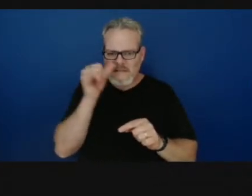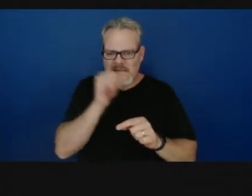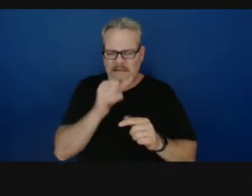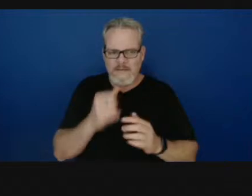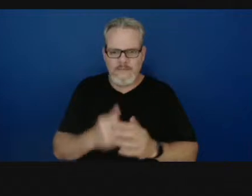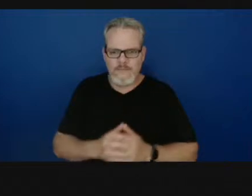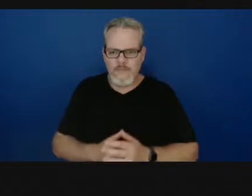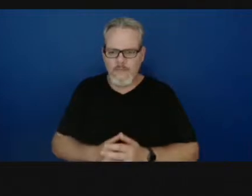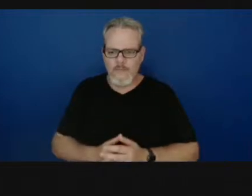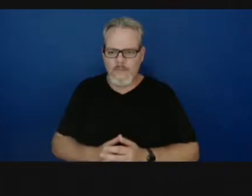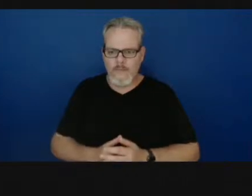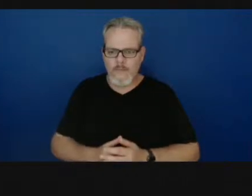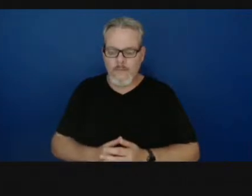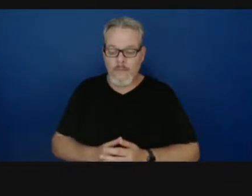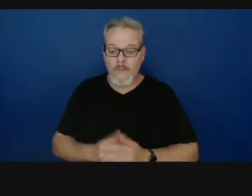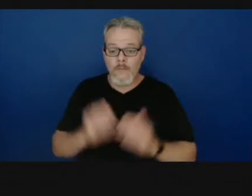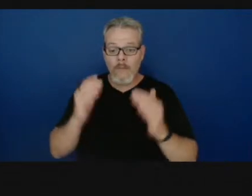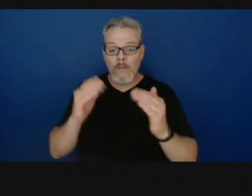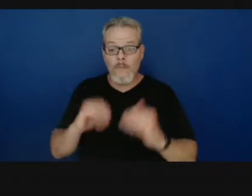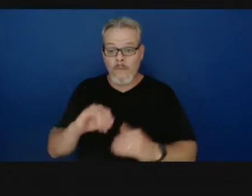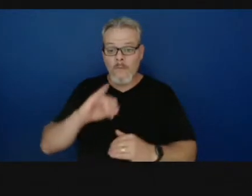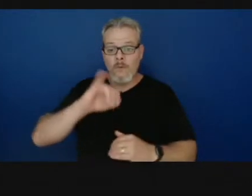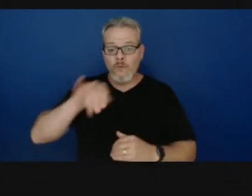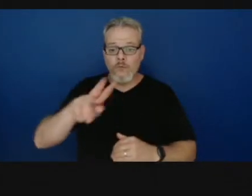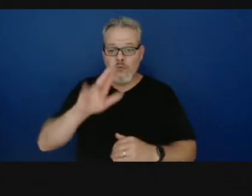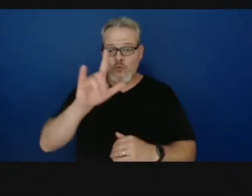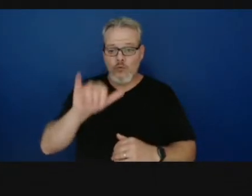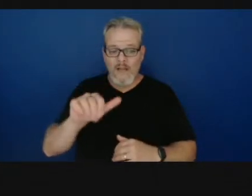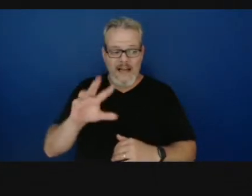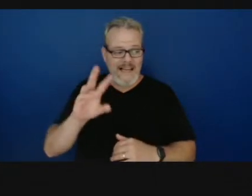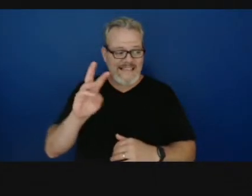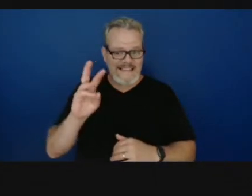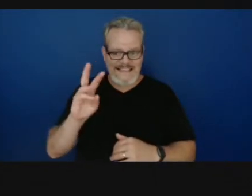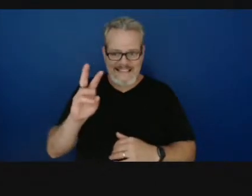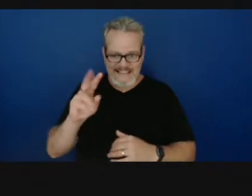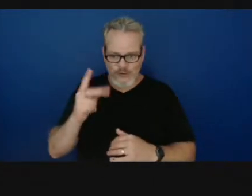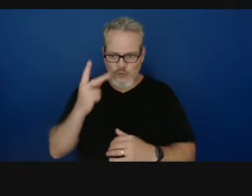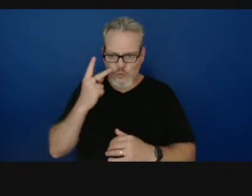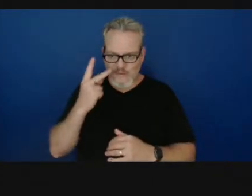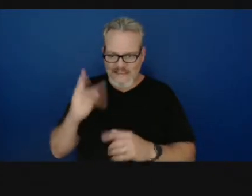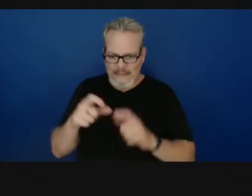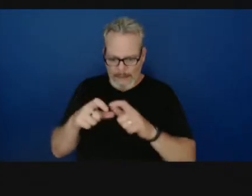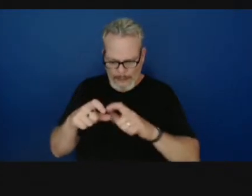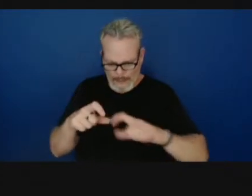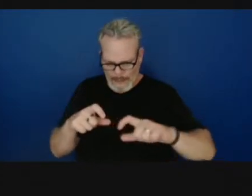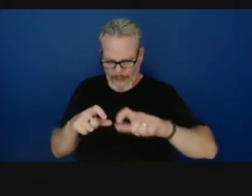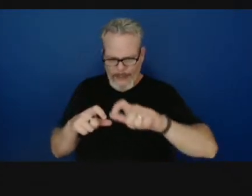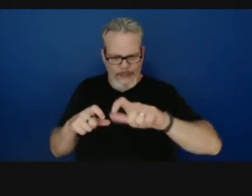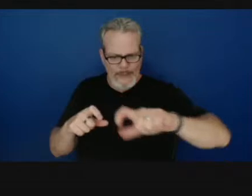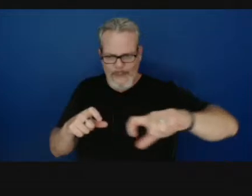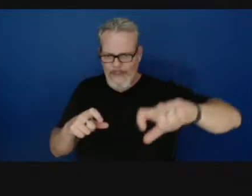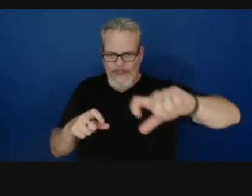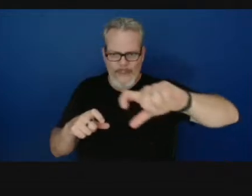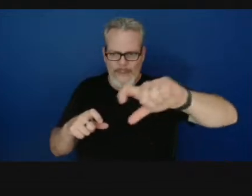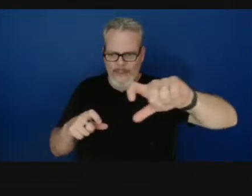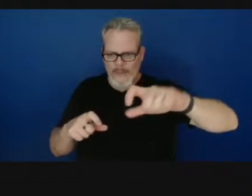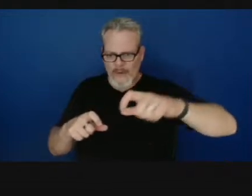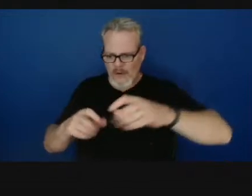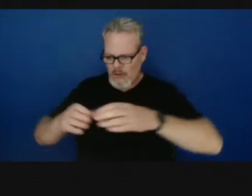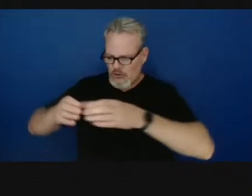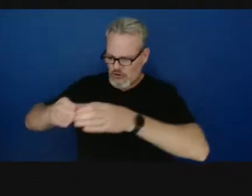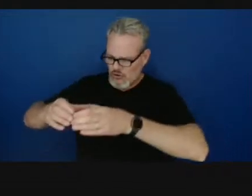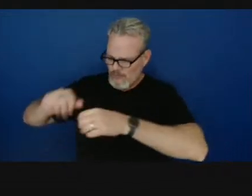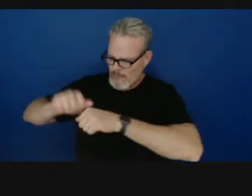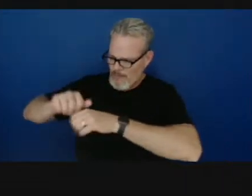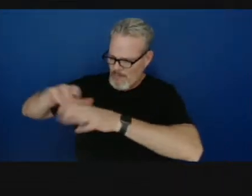We step into July 6th with another look at the bend of the lava channel around the Kapoho crater. It's seemingly becoming more and more